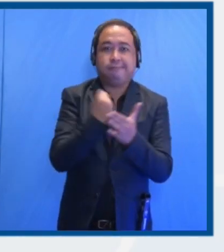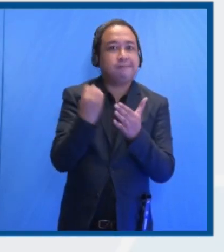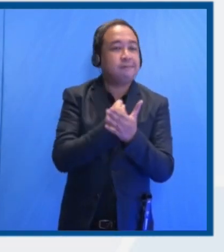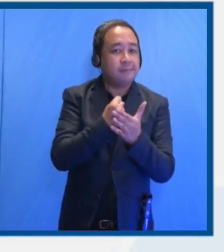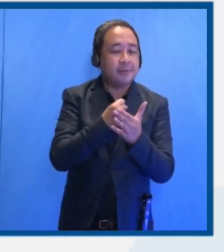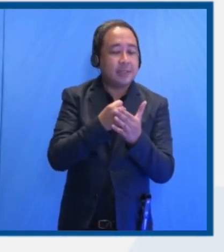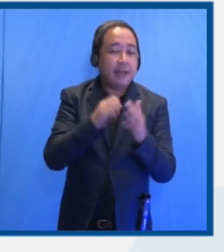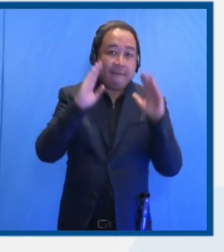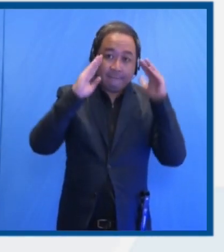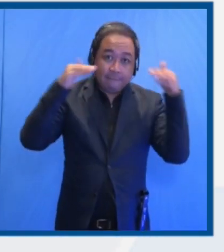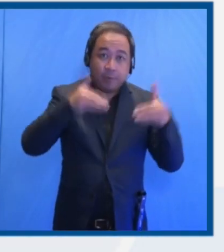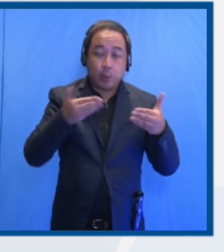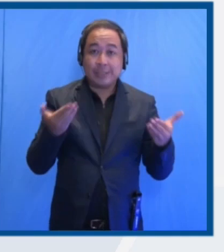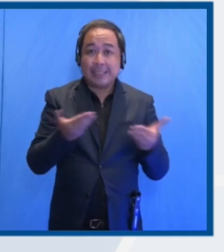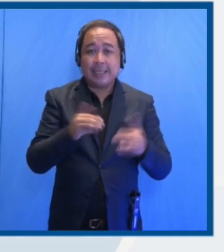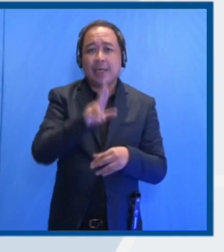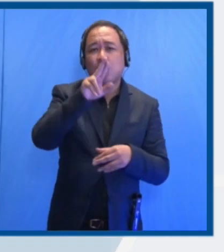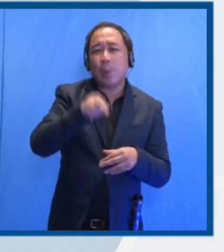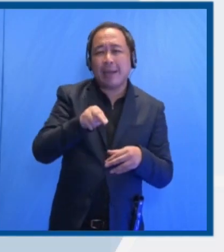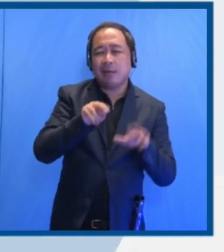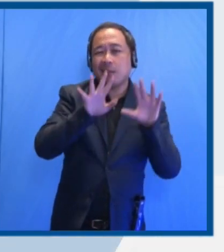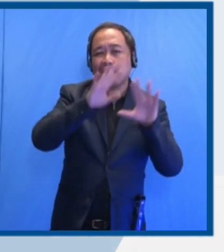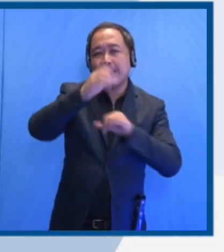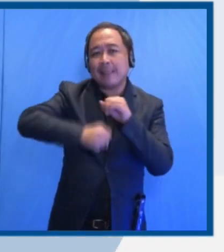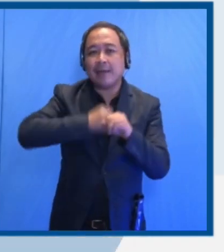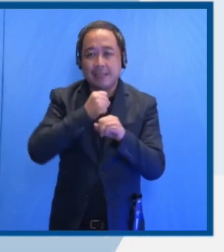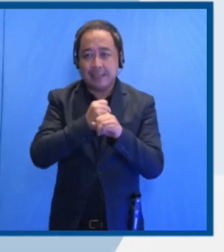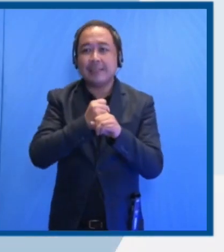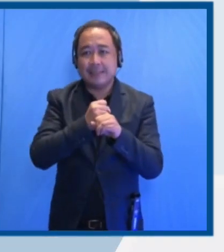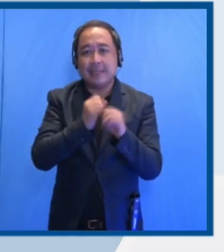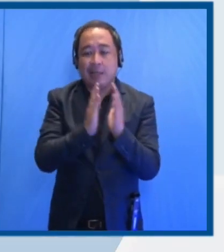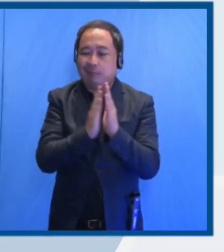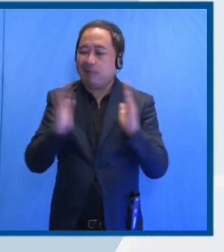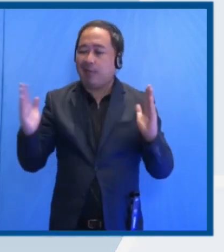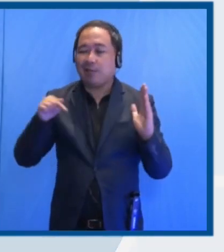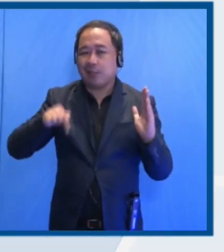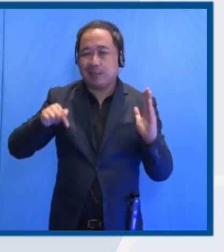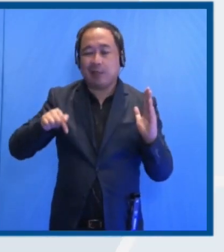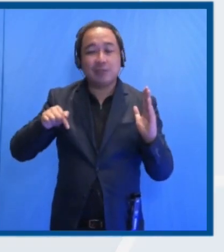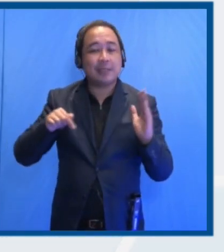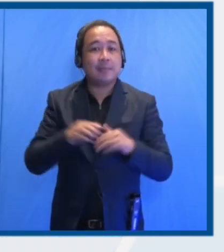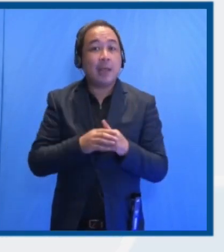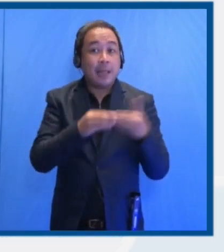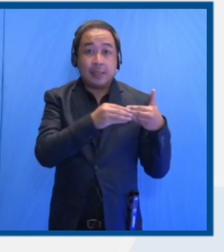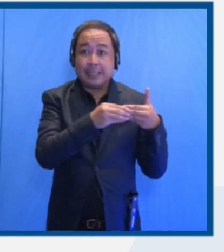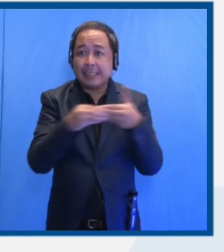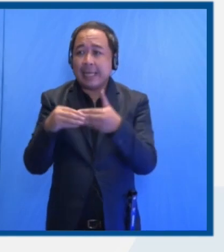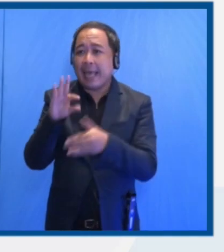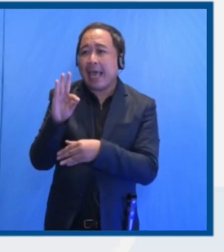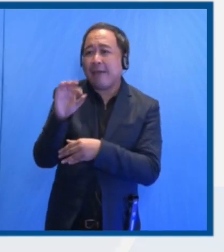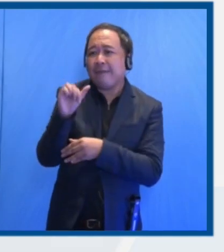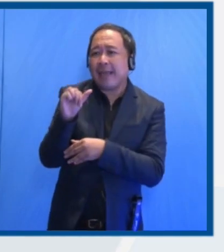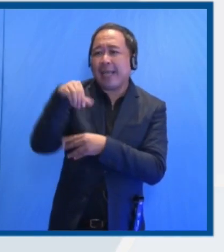around the UN Decade for Ecosystem Restoration, which is led by FAO and UNEP. And